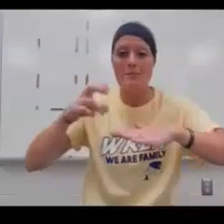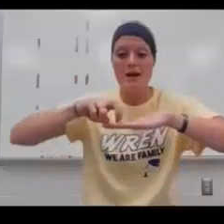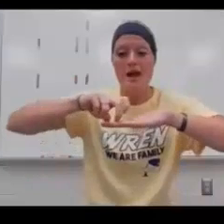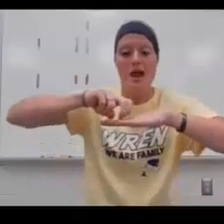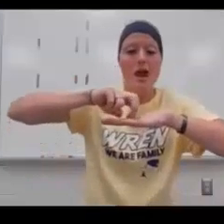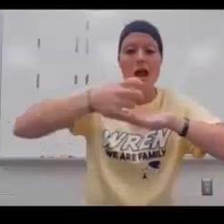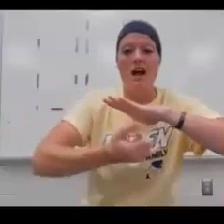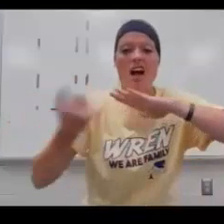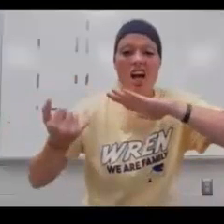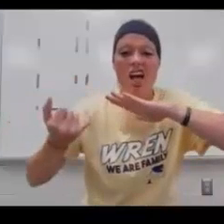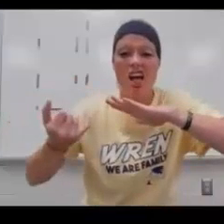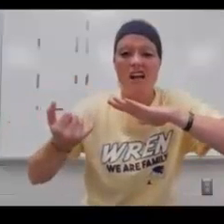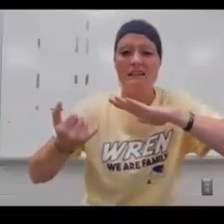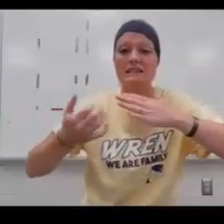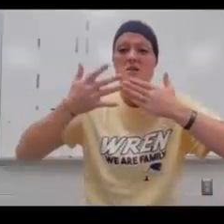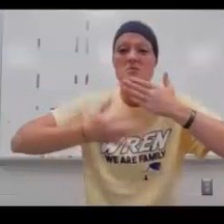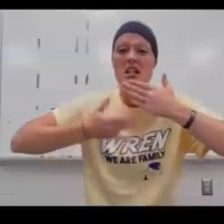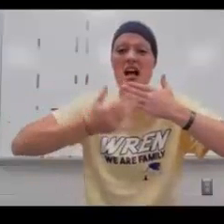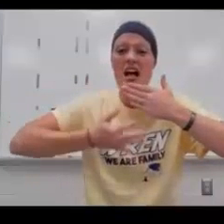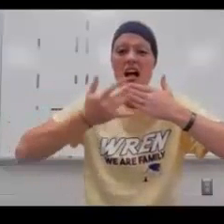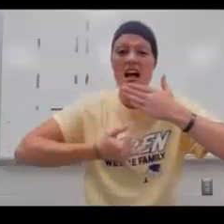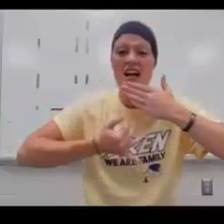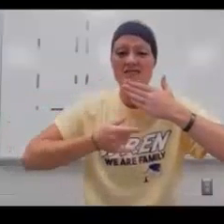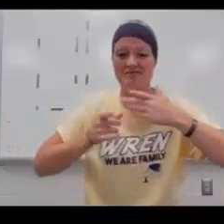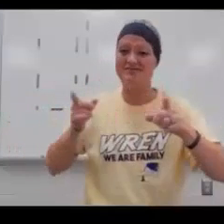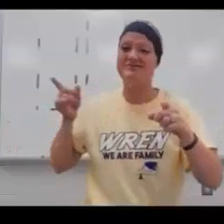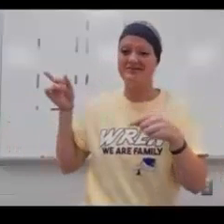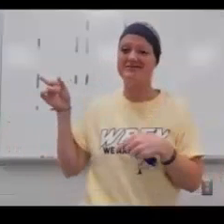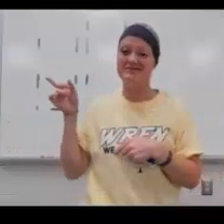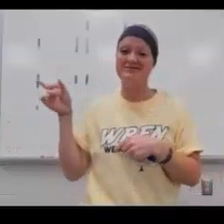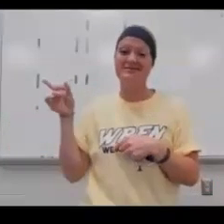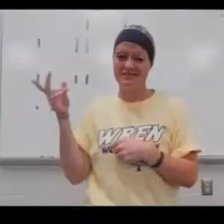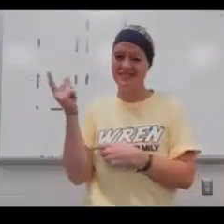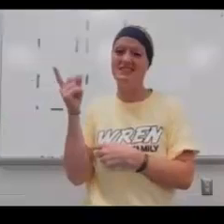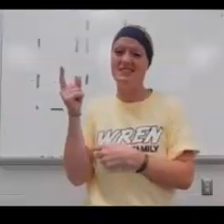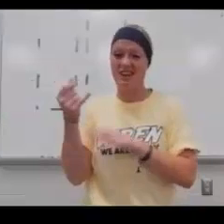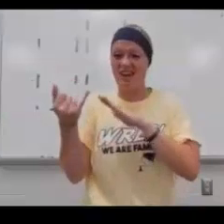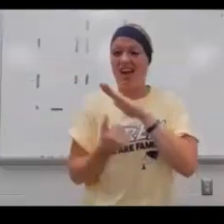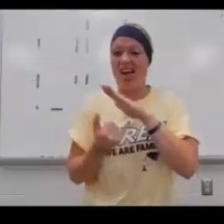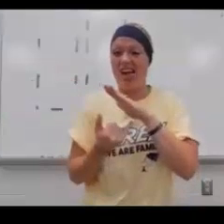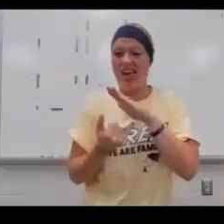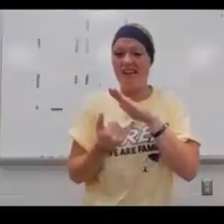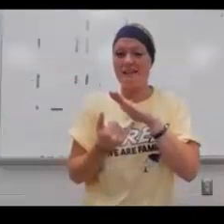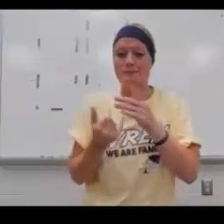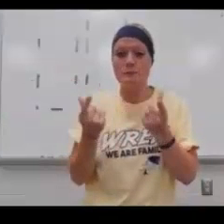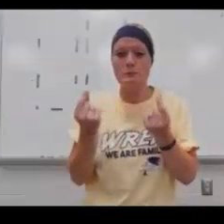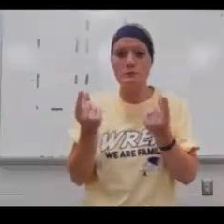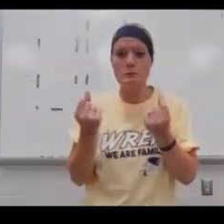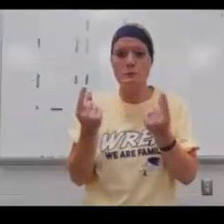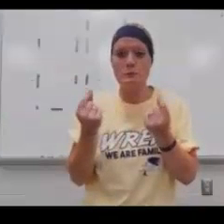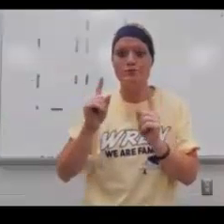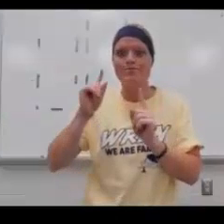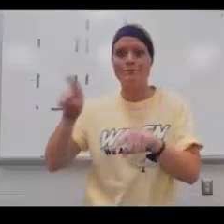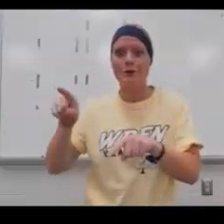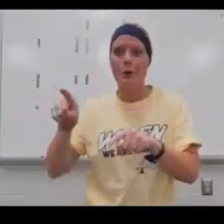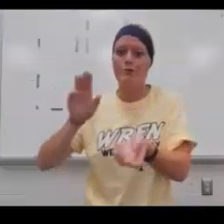around. Sometimes they fell or got a cut on their foot and it would bleed. That's what happened to this